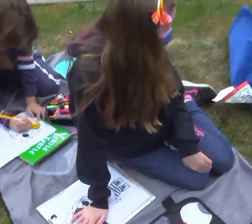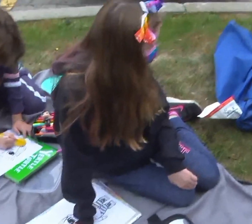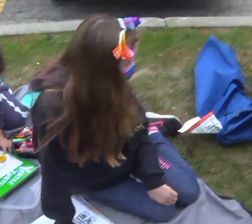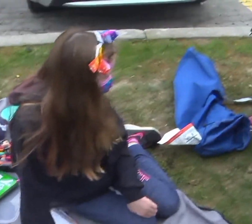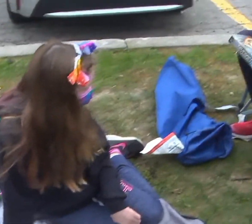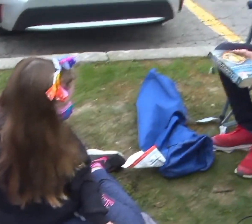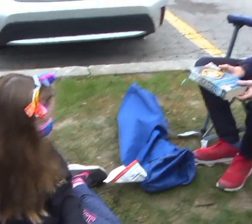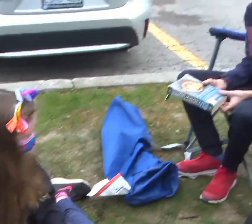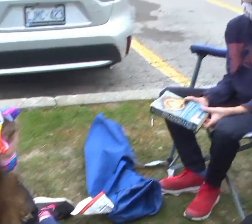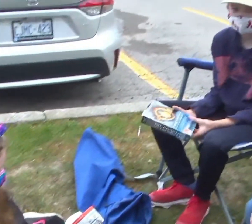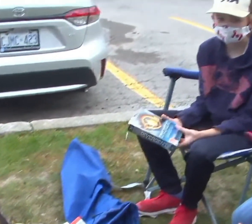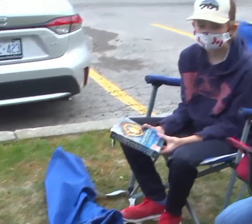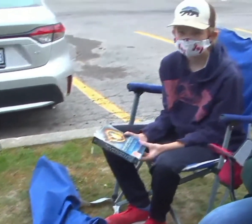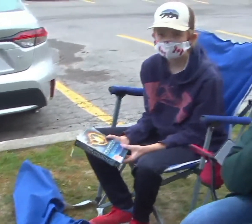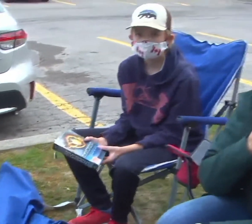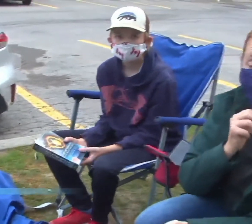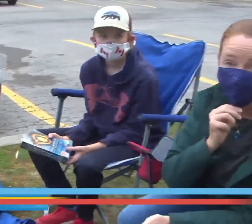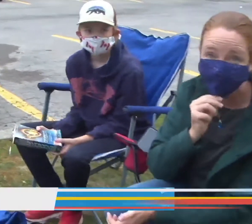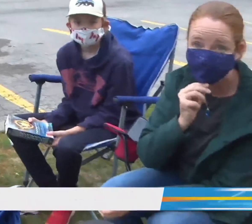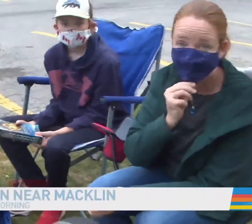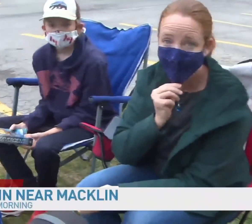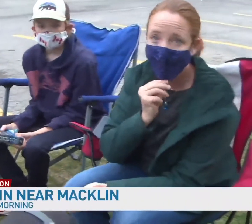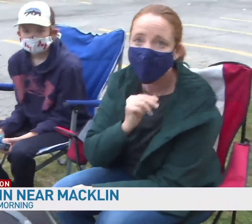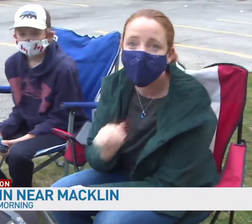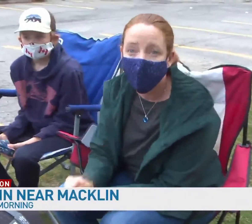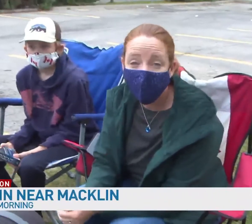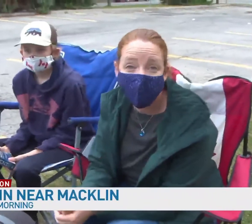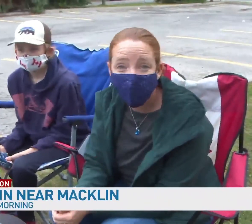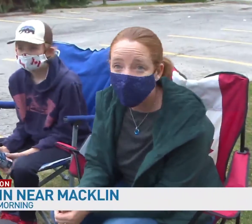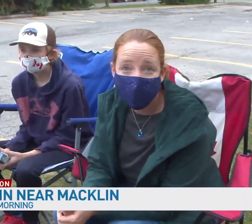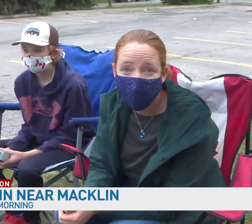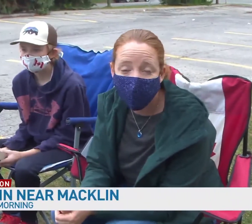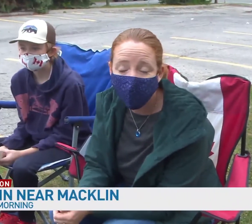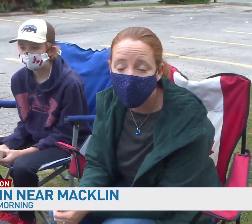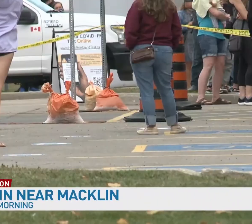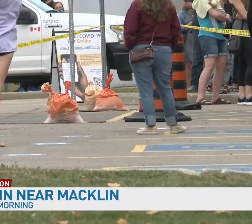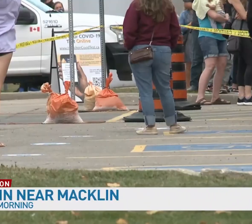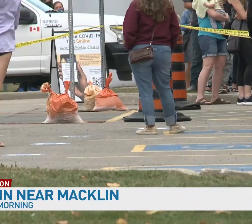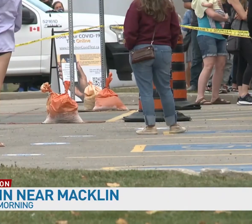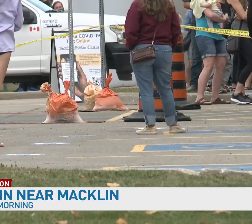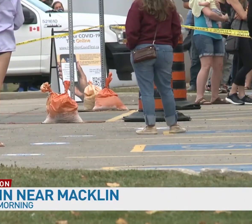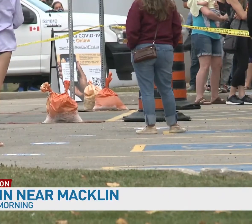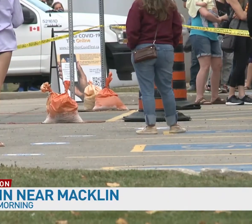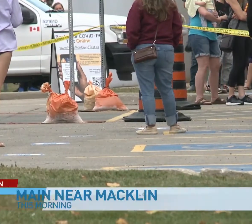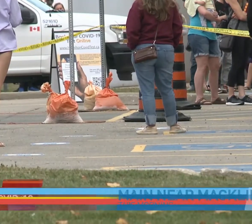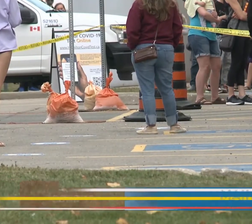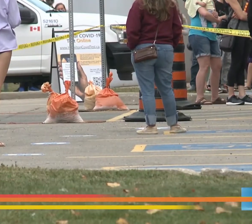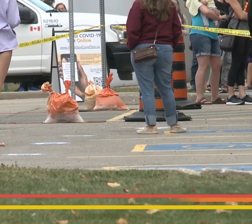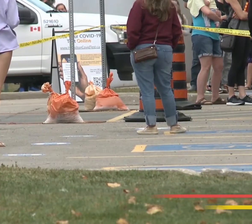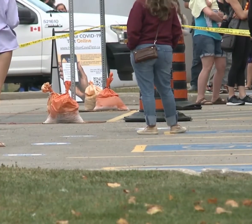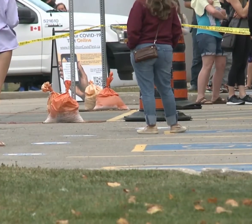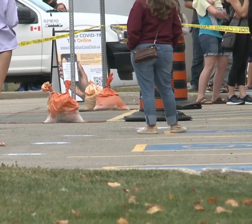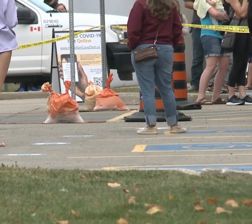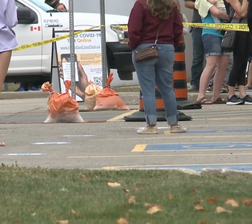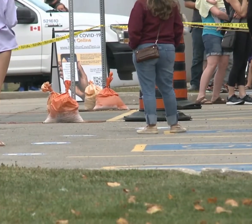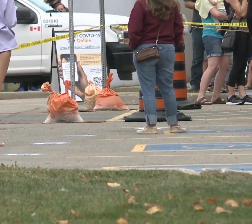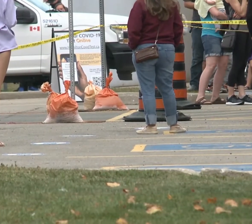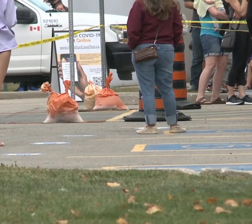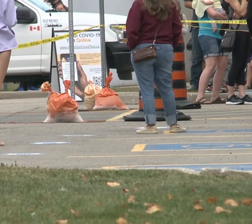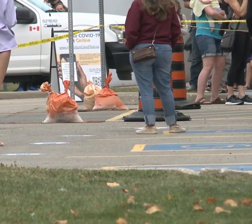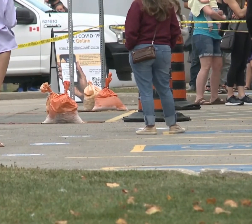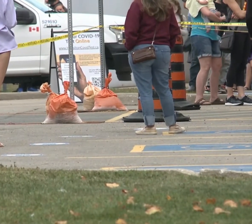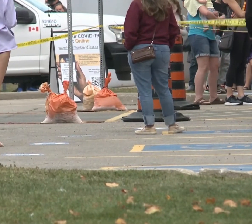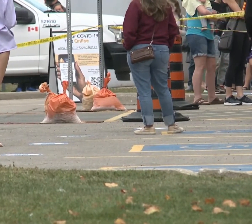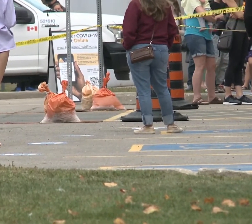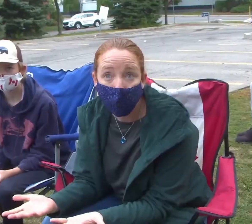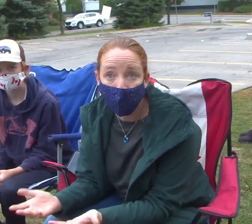My son's brought his book. I've got my book. We've got snacks and water. We're ready for anything. We were prepared for this.